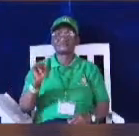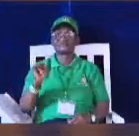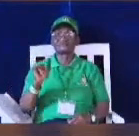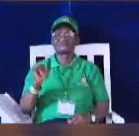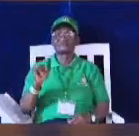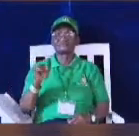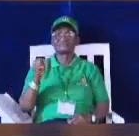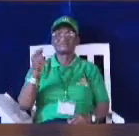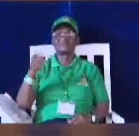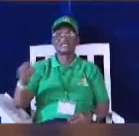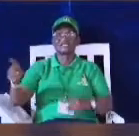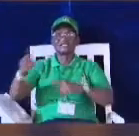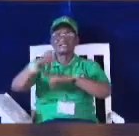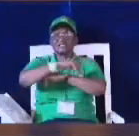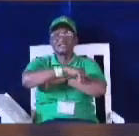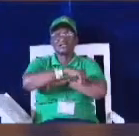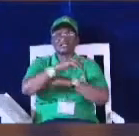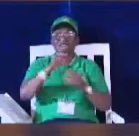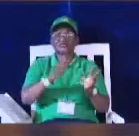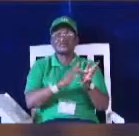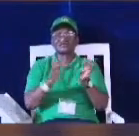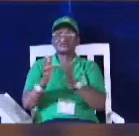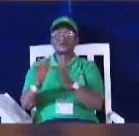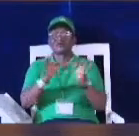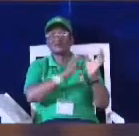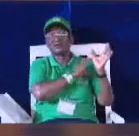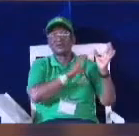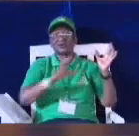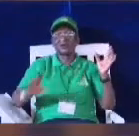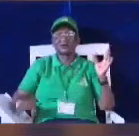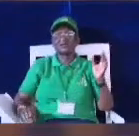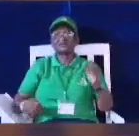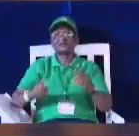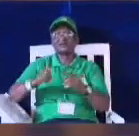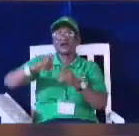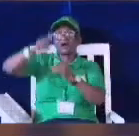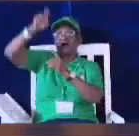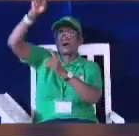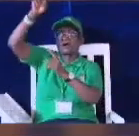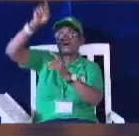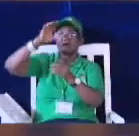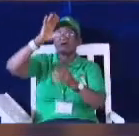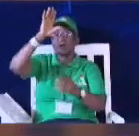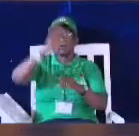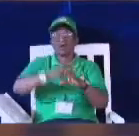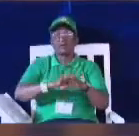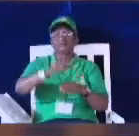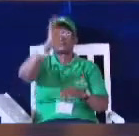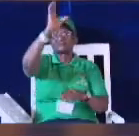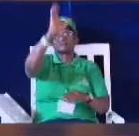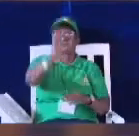The day Jesus Christ hung on that cross,